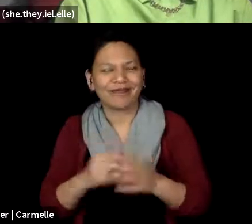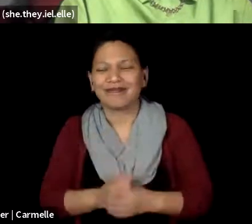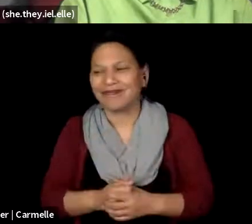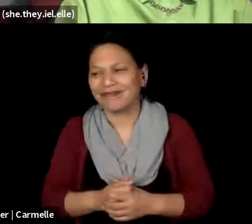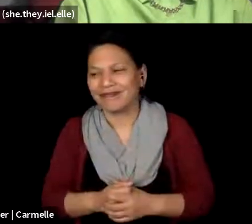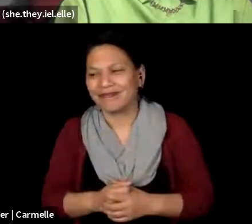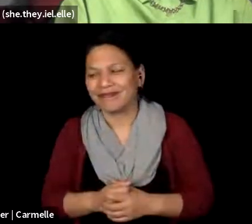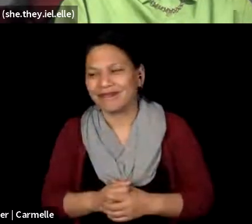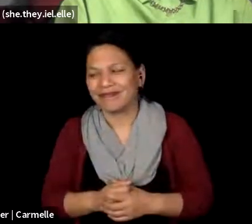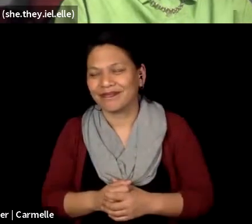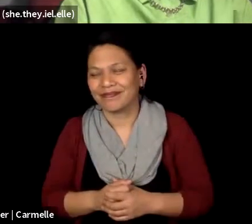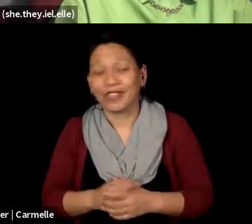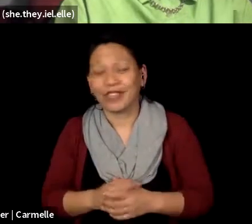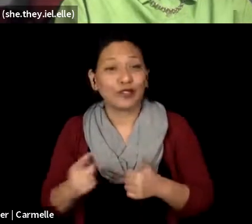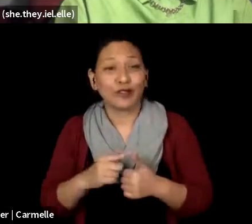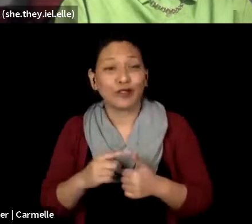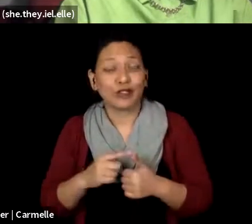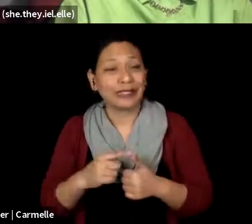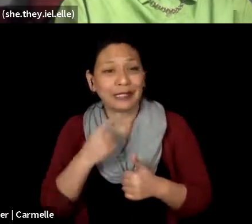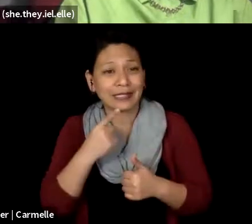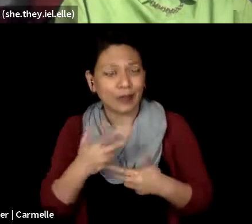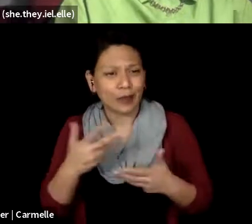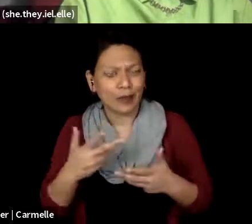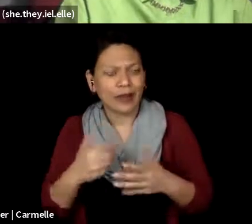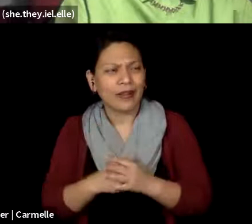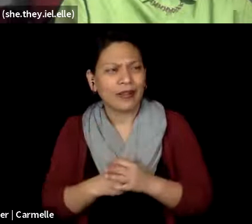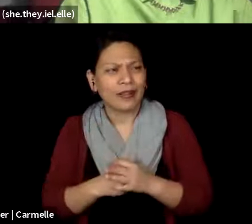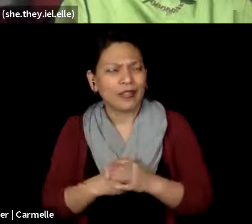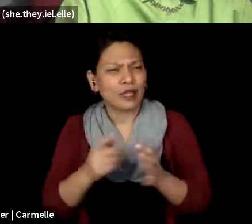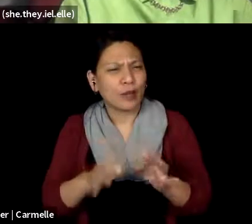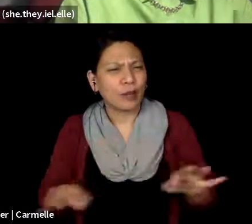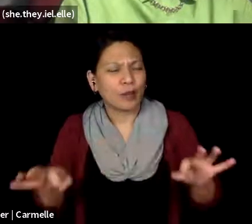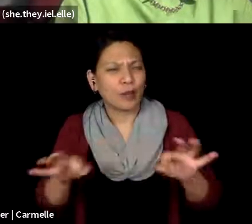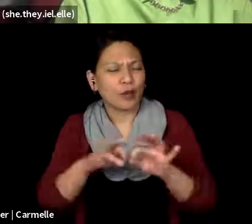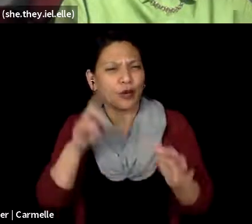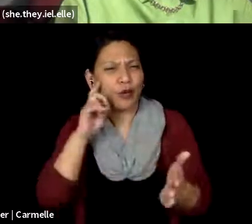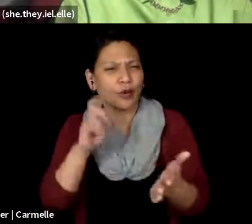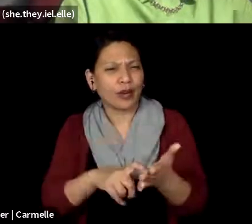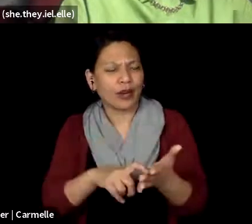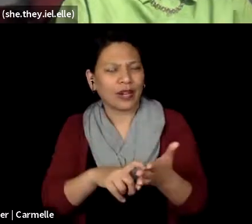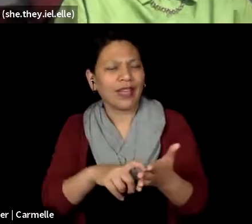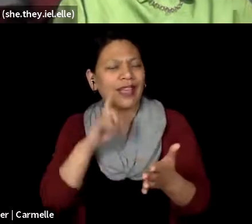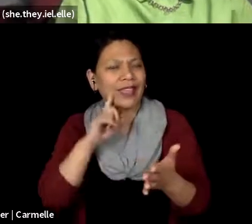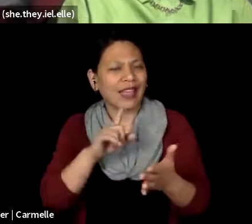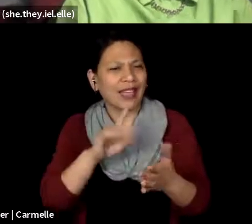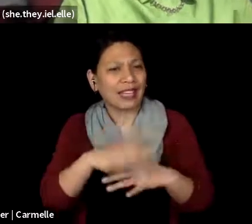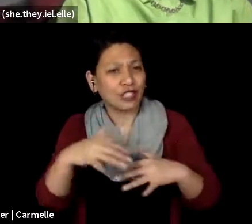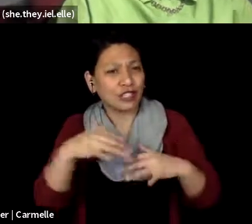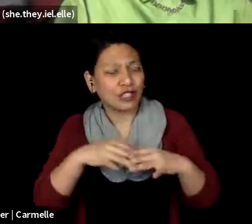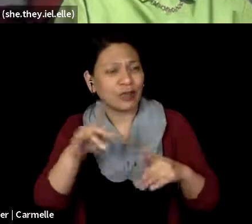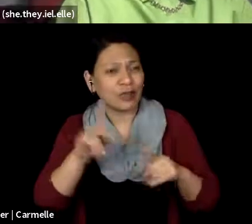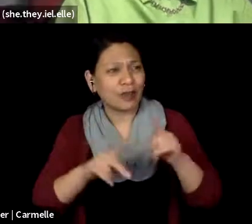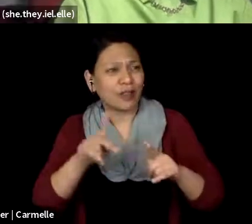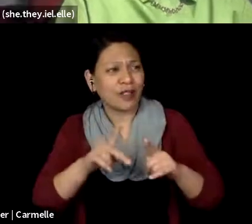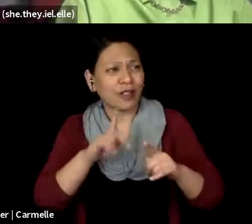I think the first thing I want to say is that it's important to recognize that, you know, Indigenous folks are not a monolith, and that we all feel and think